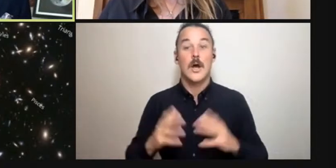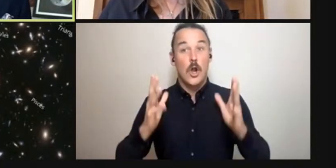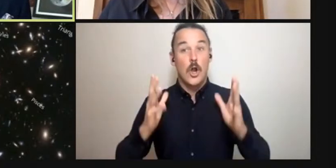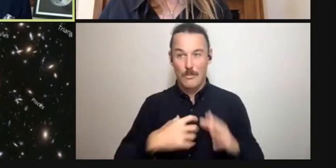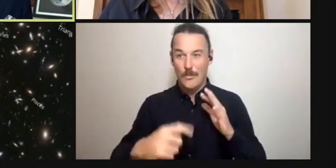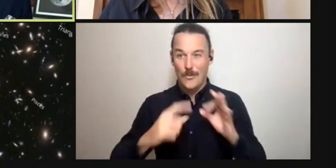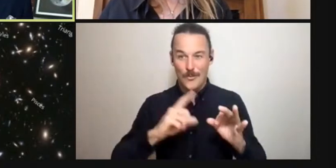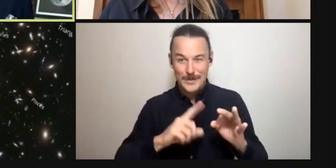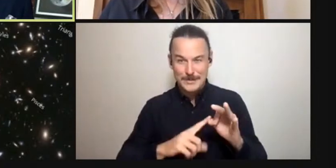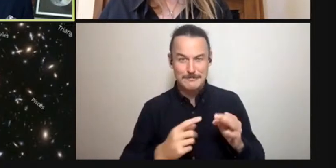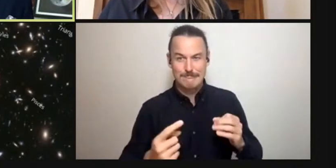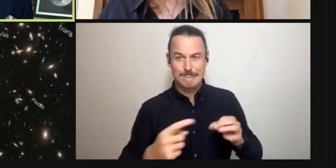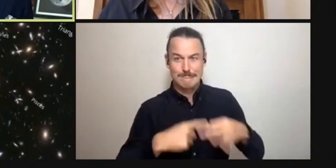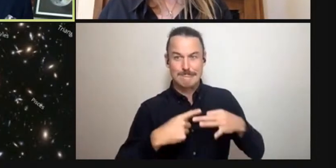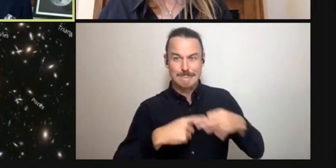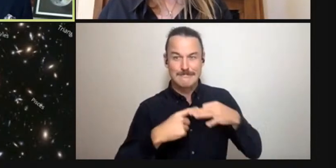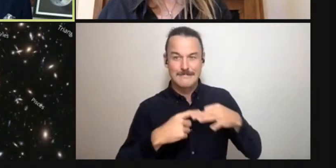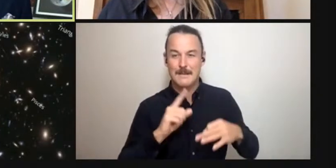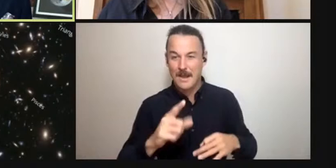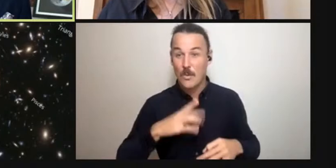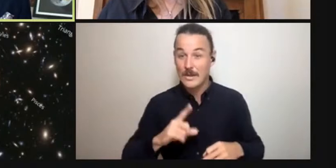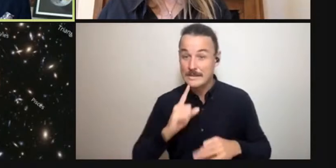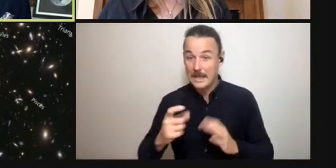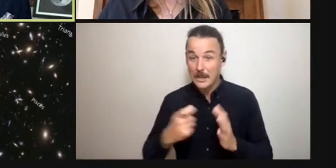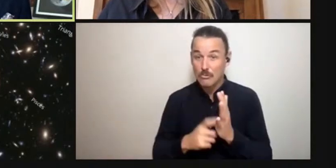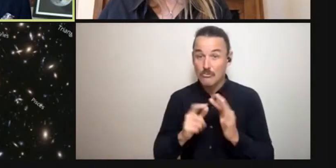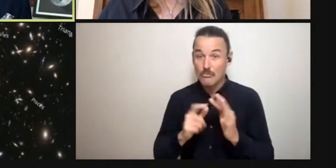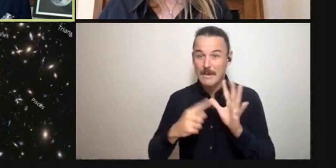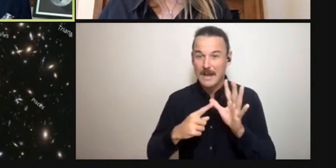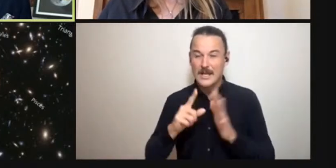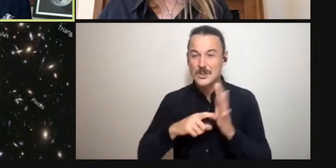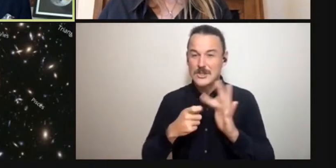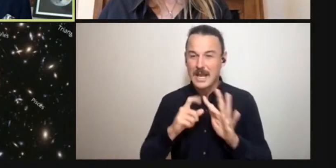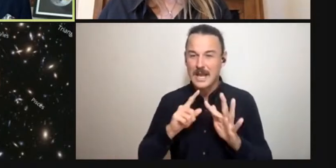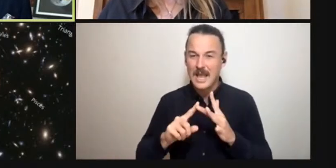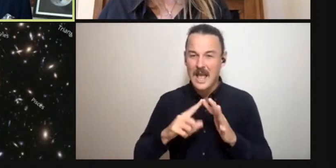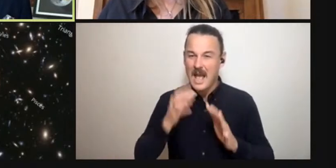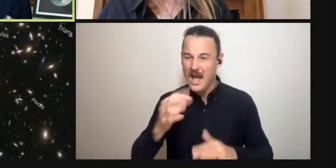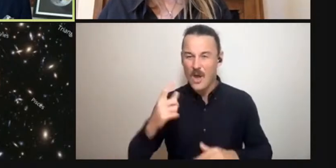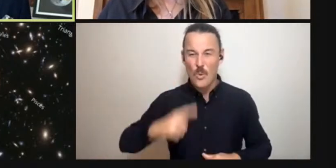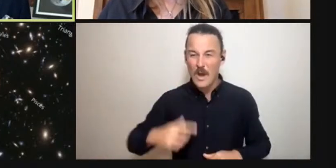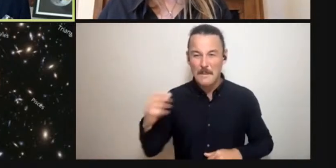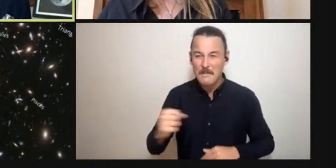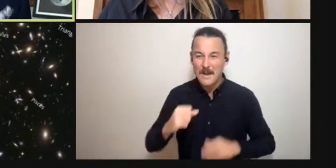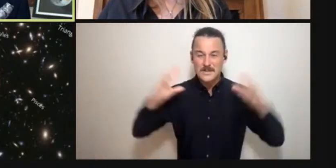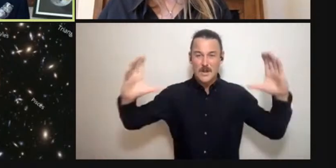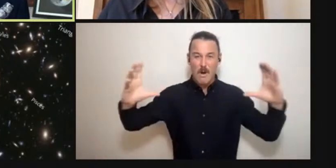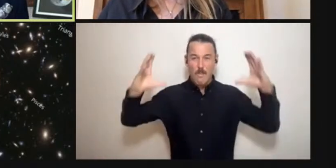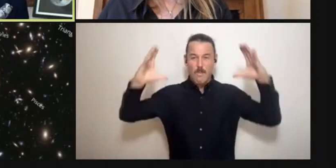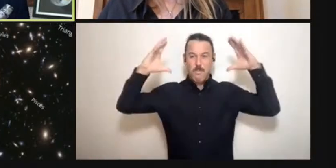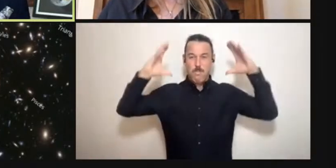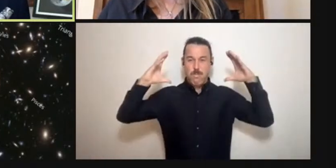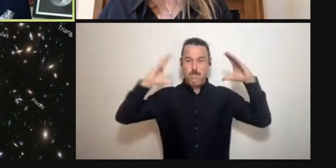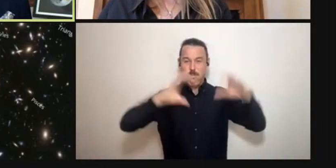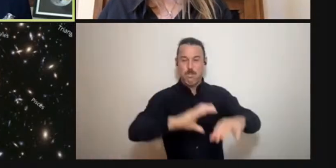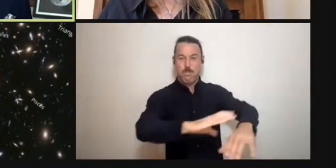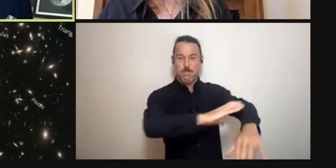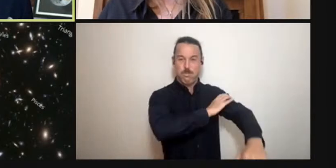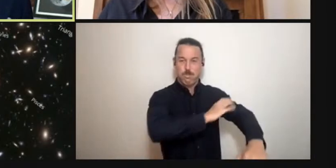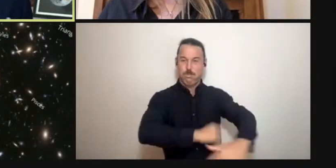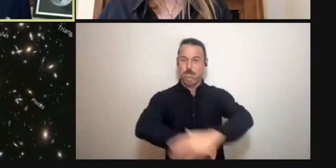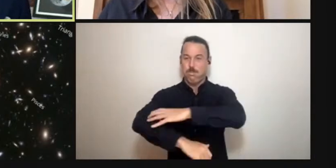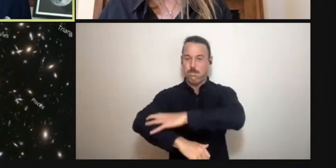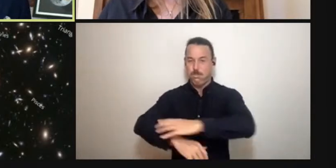oh my goodness, in the interest of time, Jacqueline Carberry has asked, why do you have to wear a special suit in space and not just like a helmet with an air